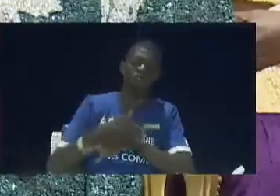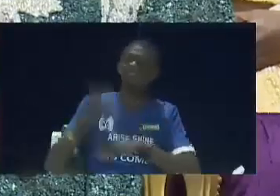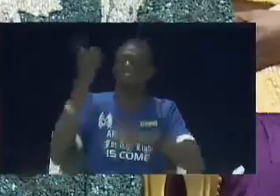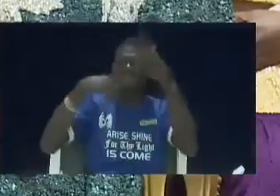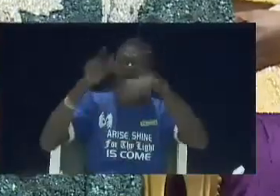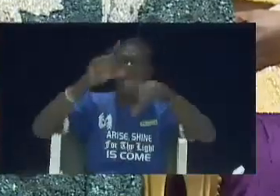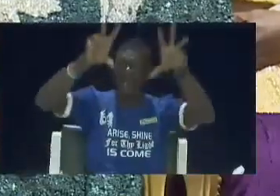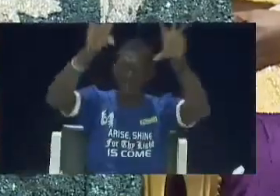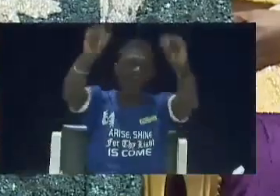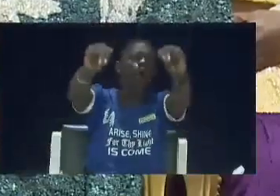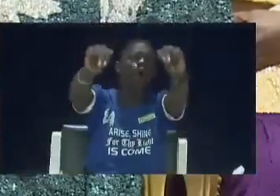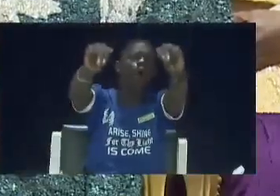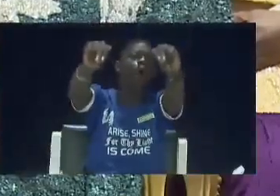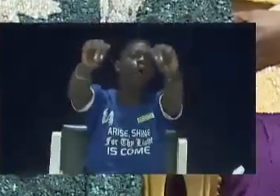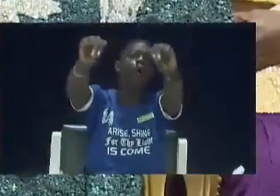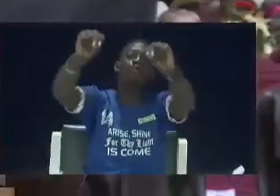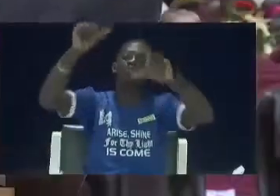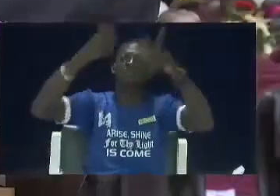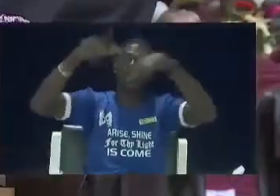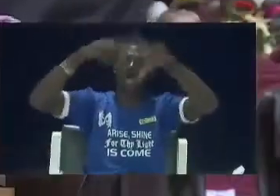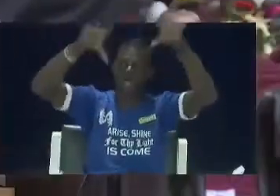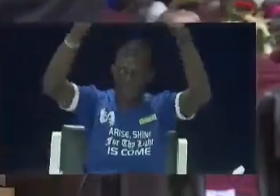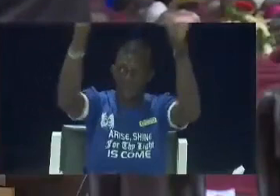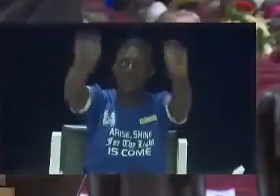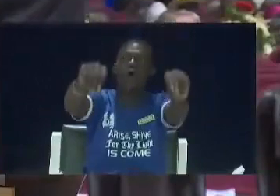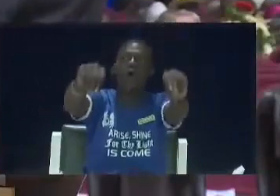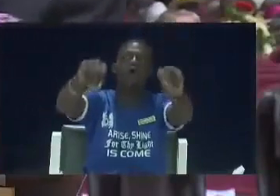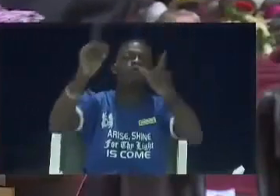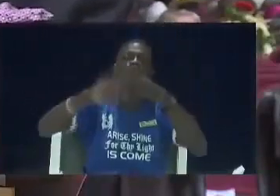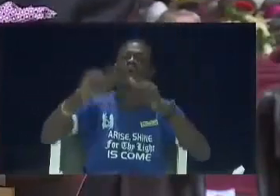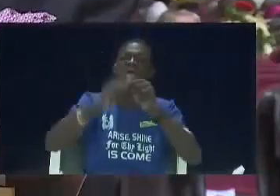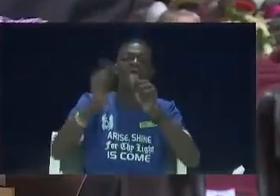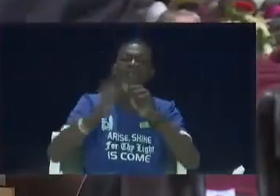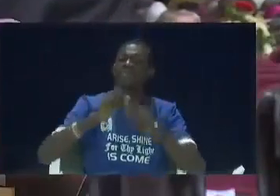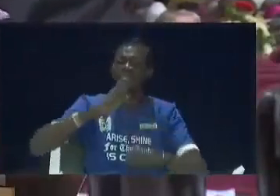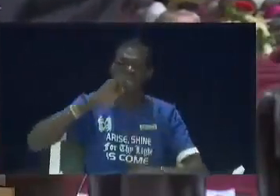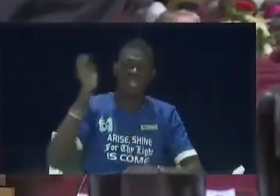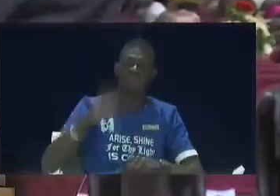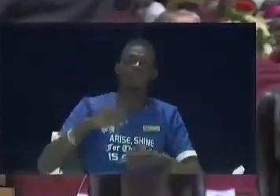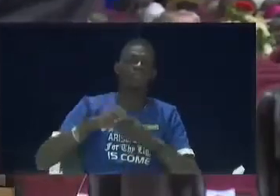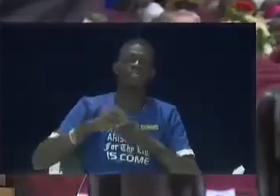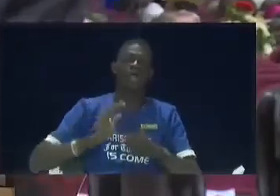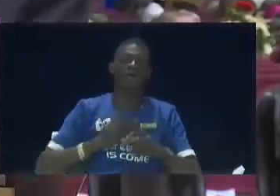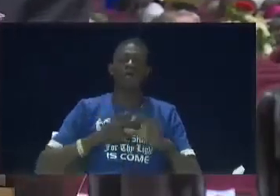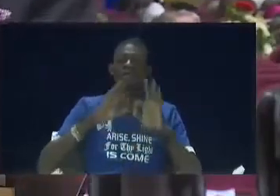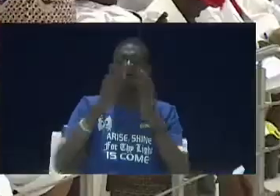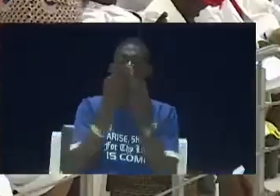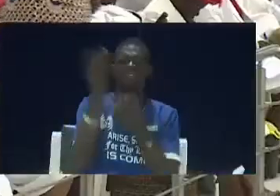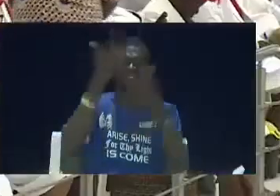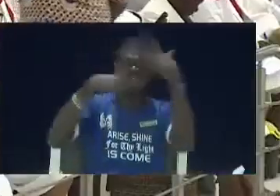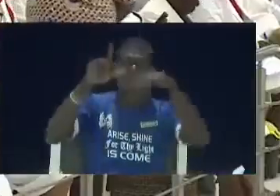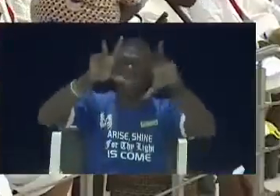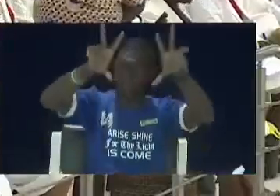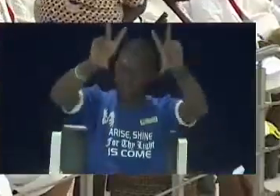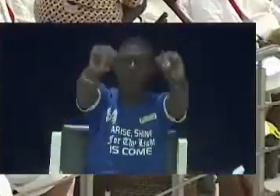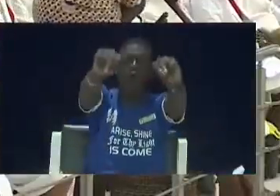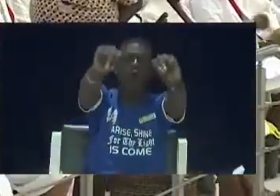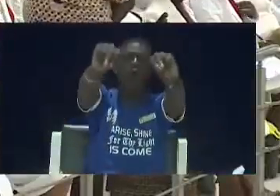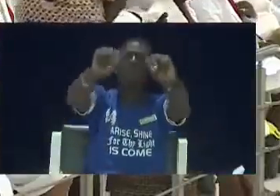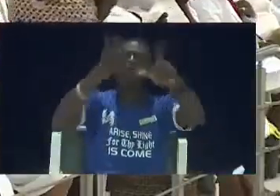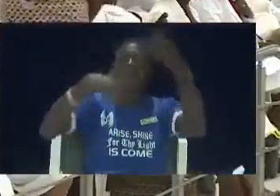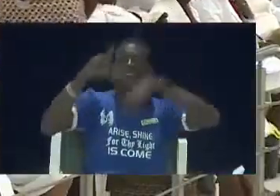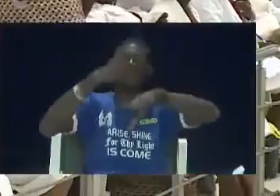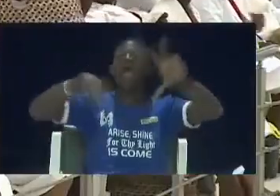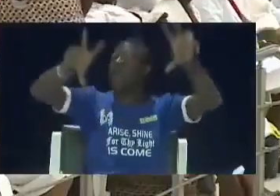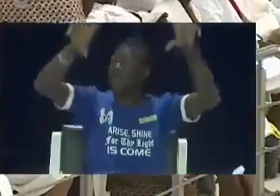no. And say no to every evil in our family. Somebody say no. And say no